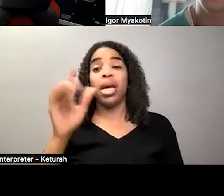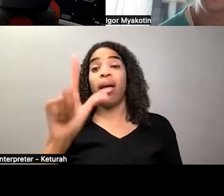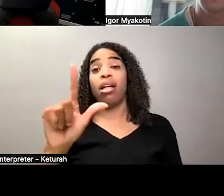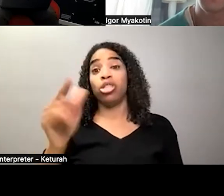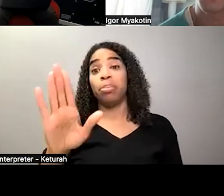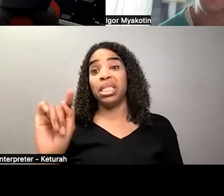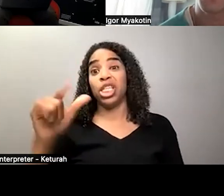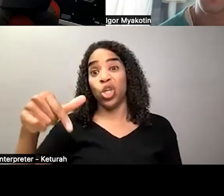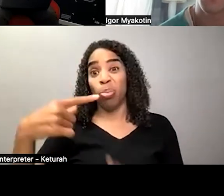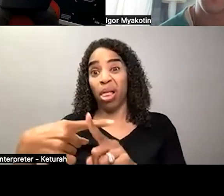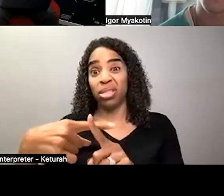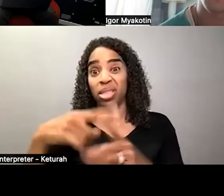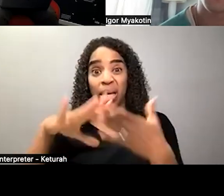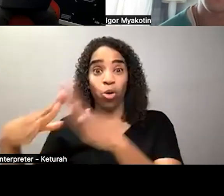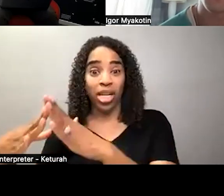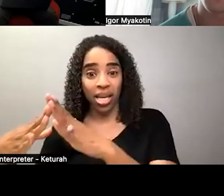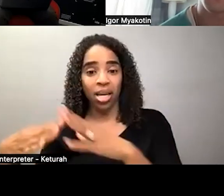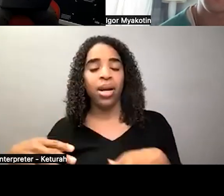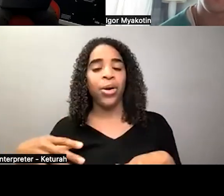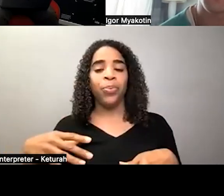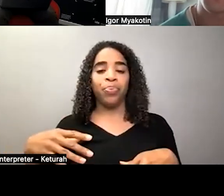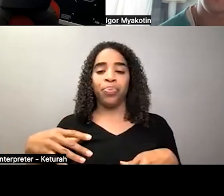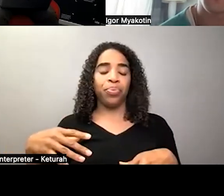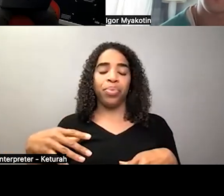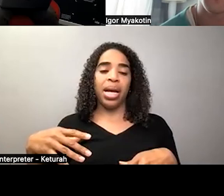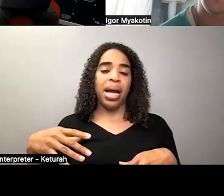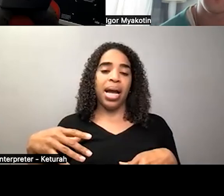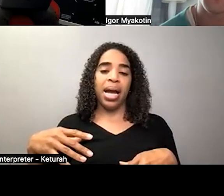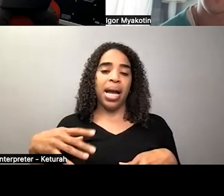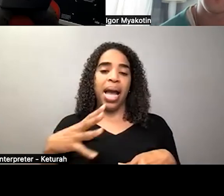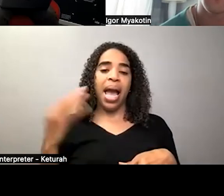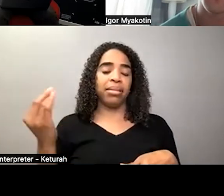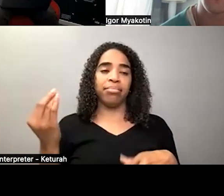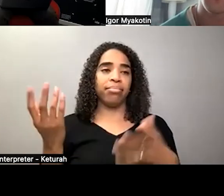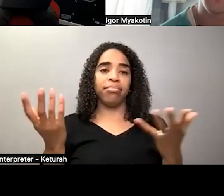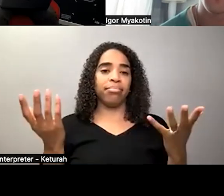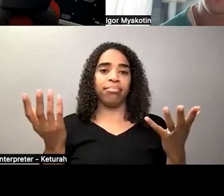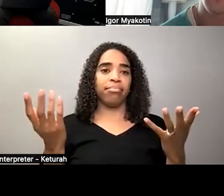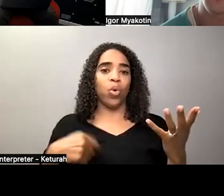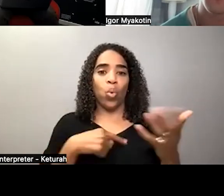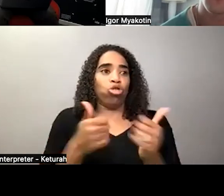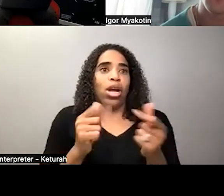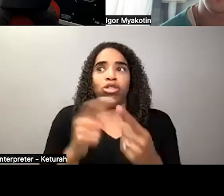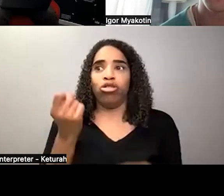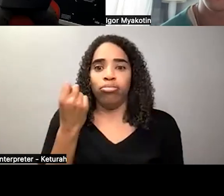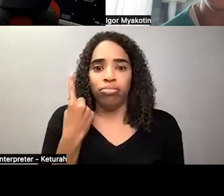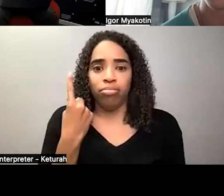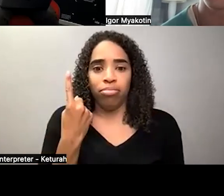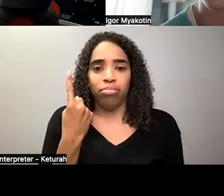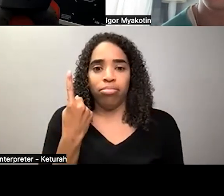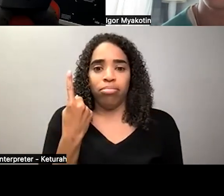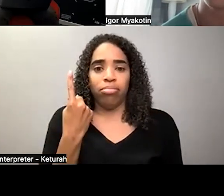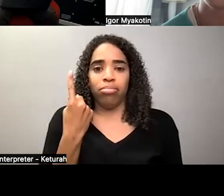are since days like this on the phone, just trying to understand where